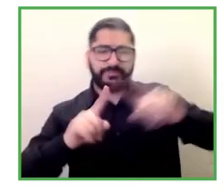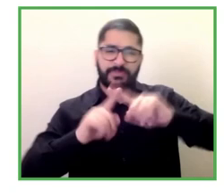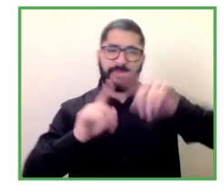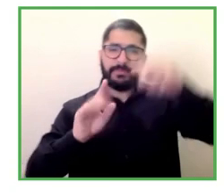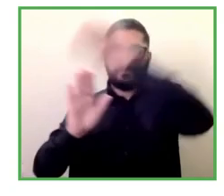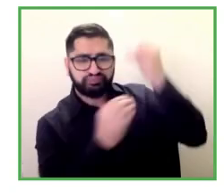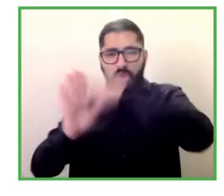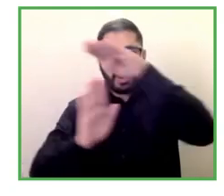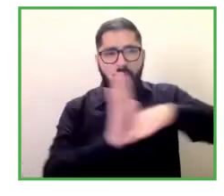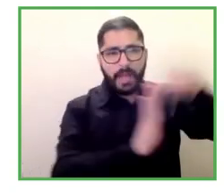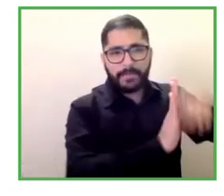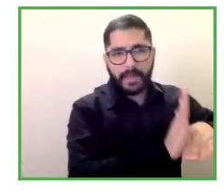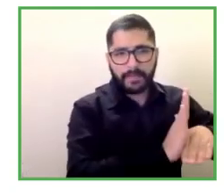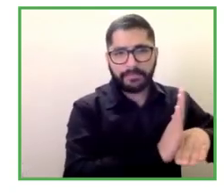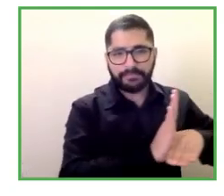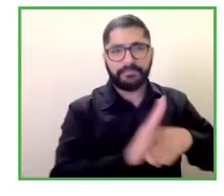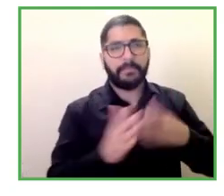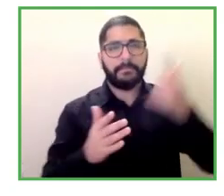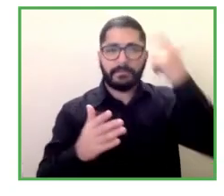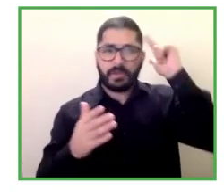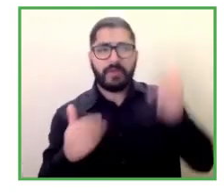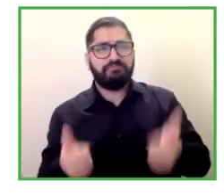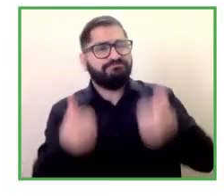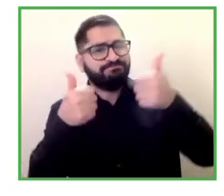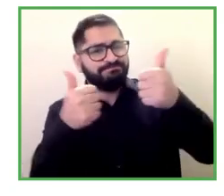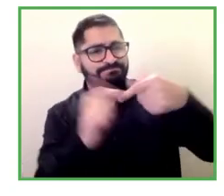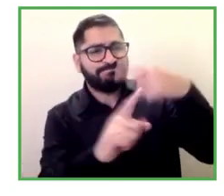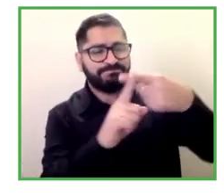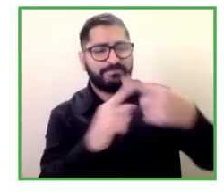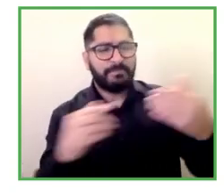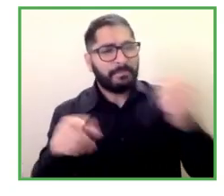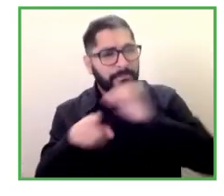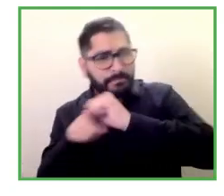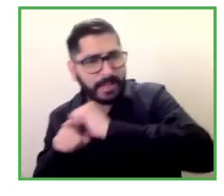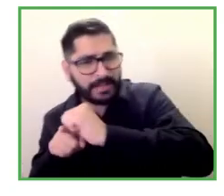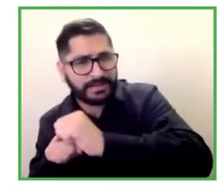providing an individual with the skills they need to